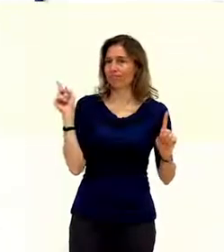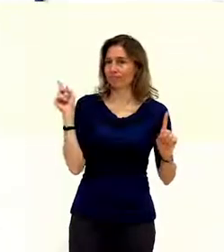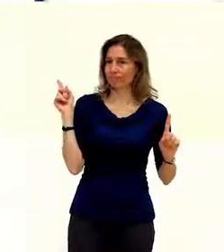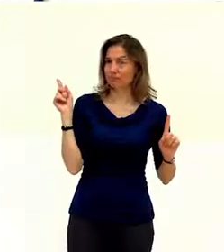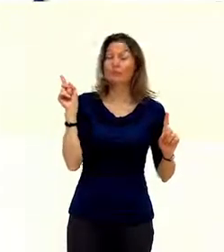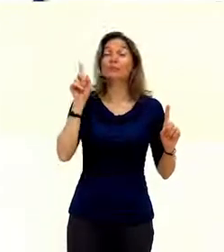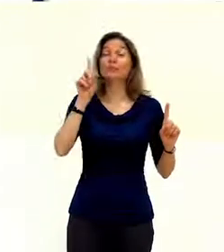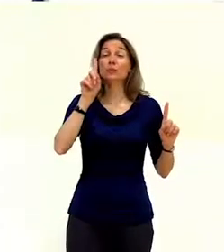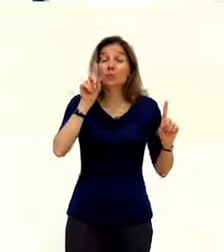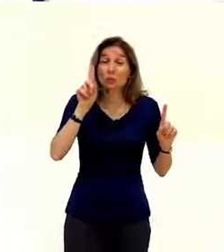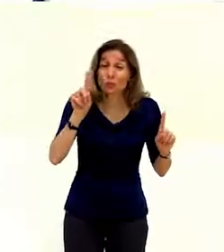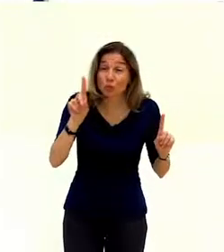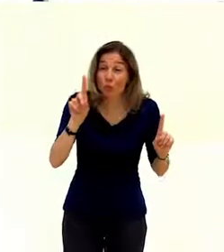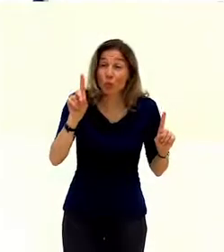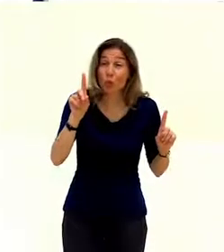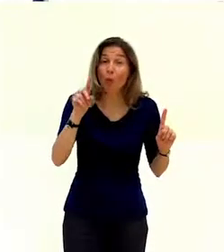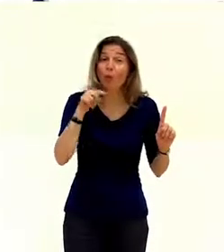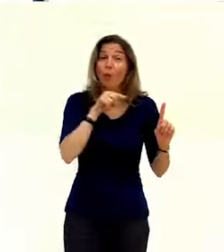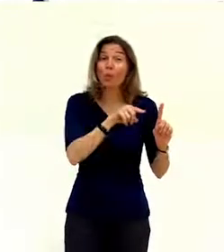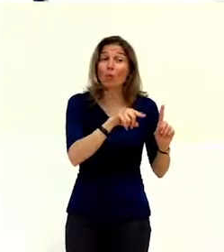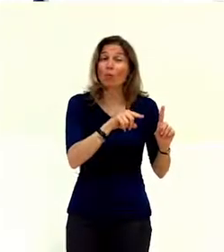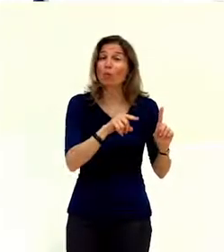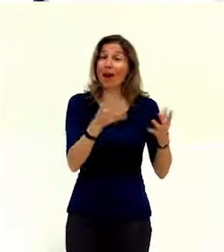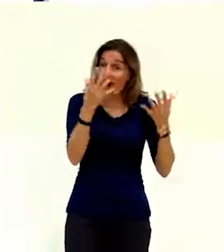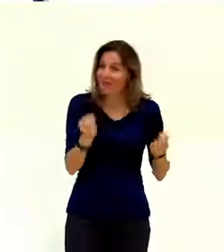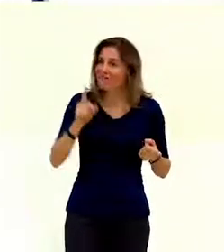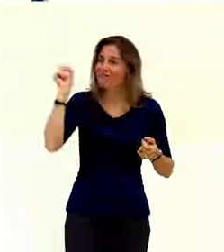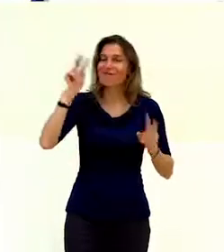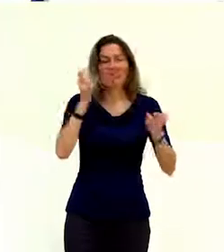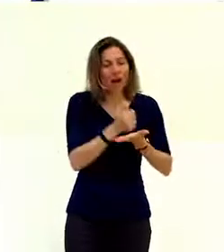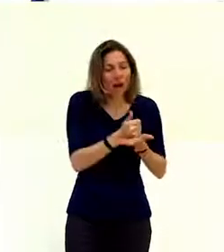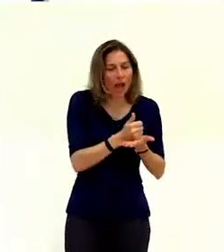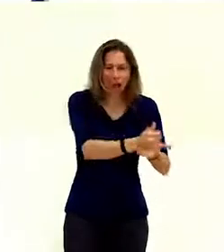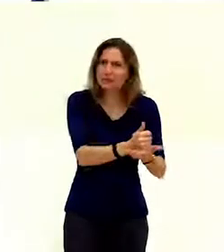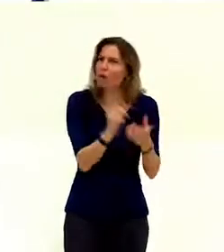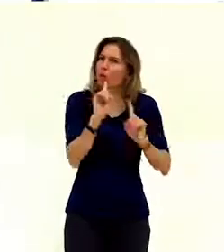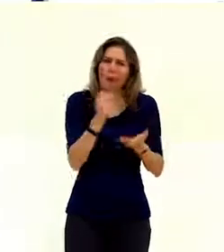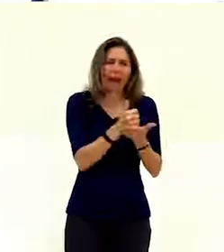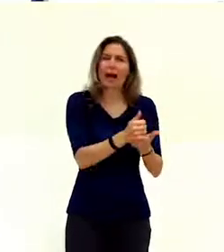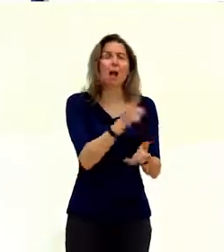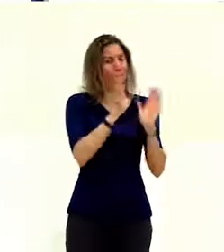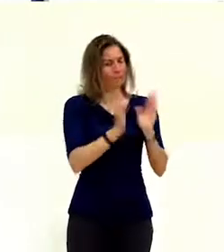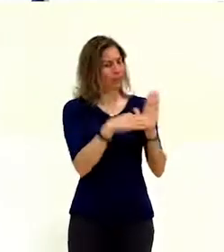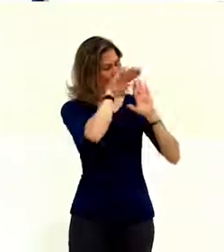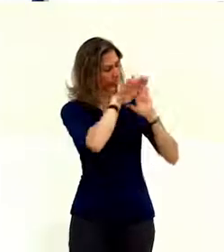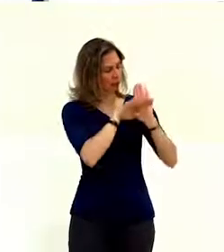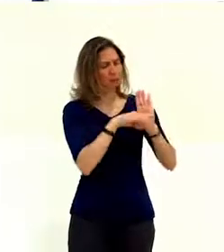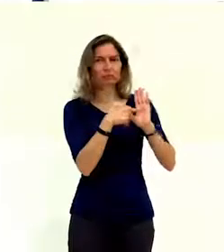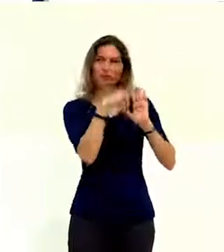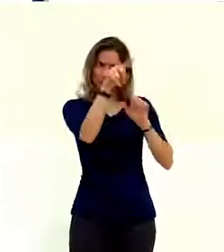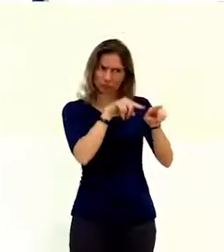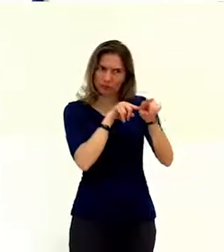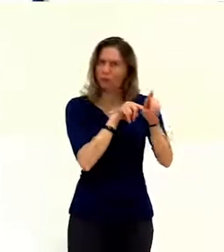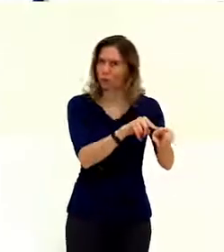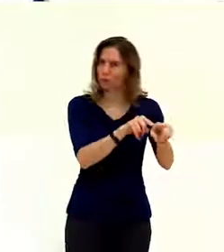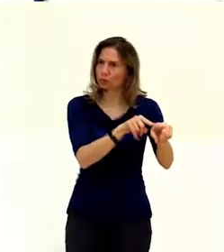means there's no advantage, there's no aid. There's a requirement, a specific requirement, that